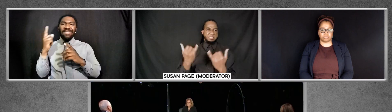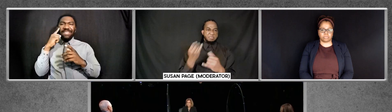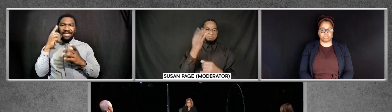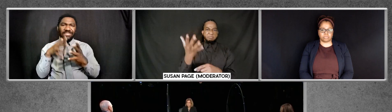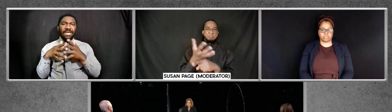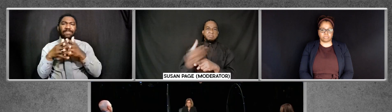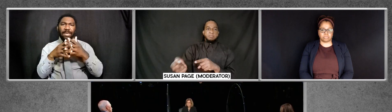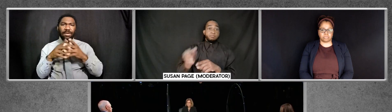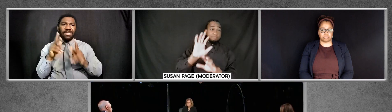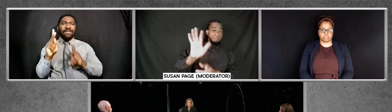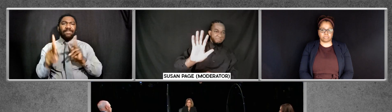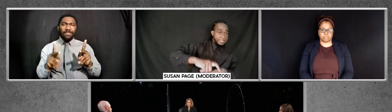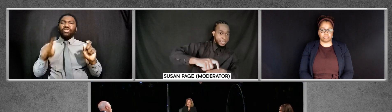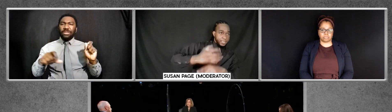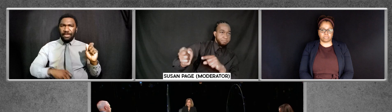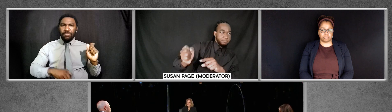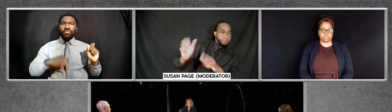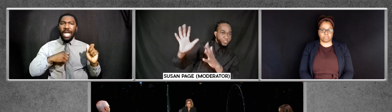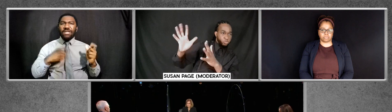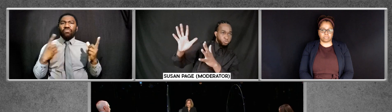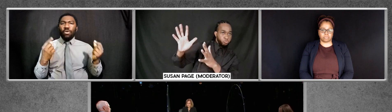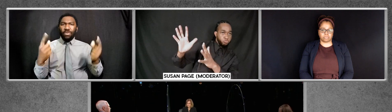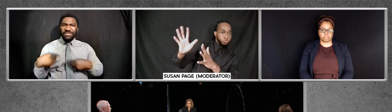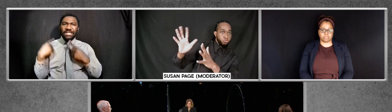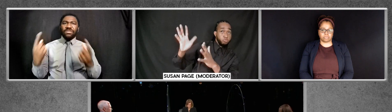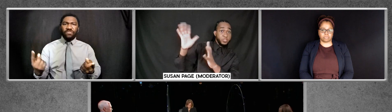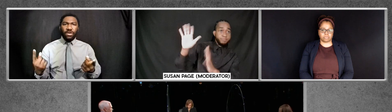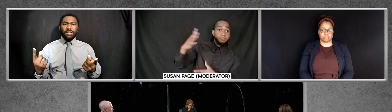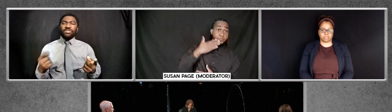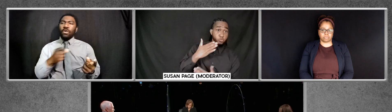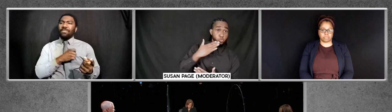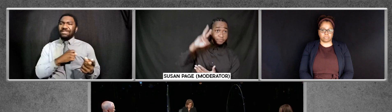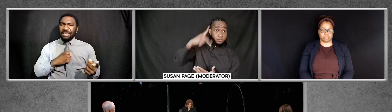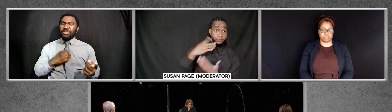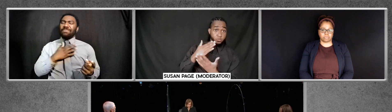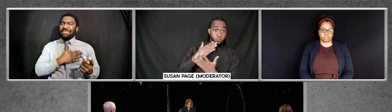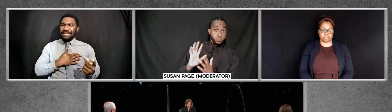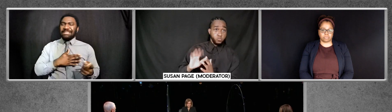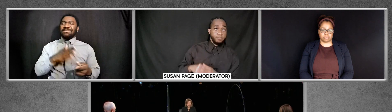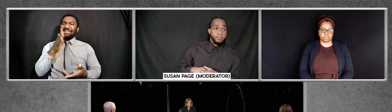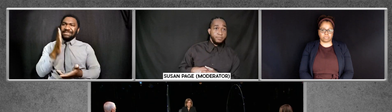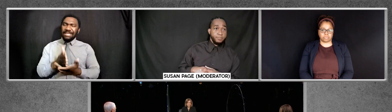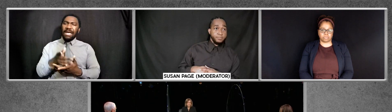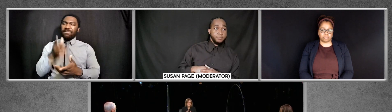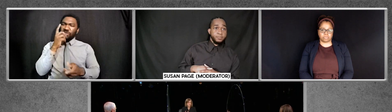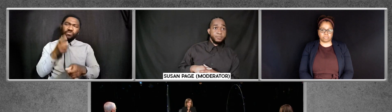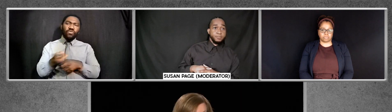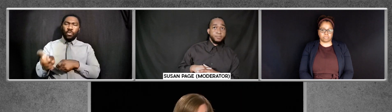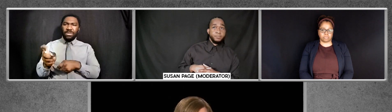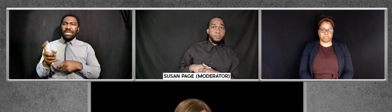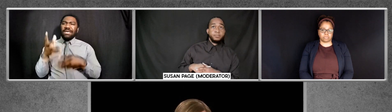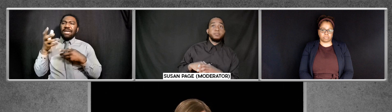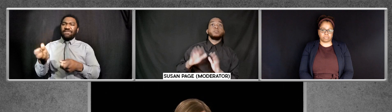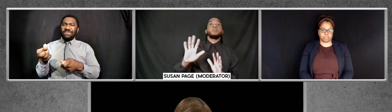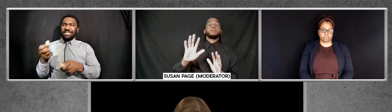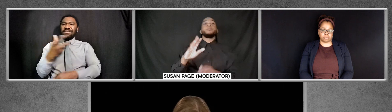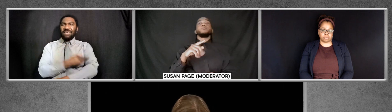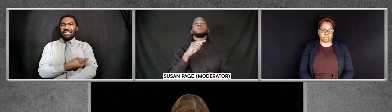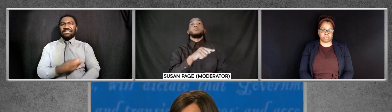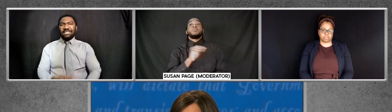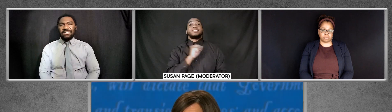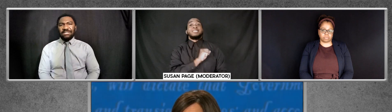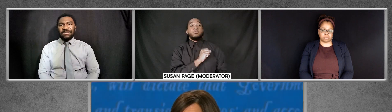what we have done. And Senator, please stop undermining confidence in a vaccine. Senator Harris, let me ask you the same question that I asked